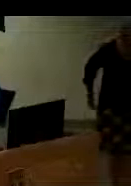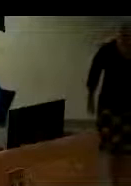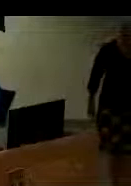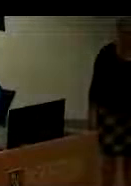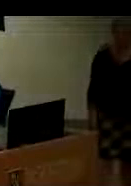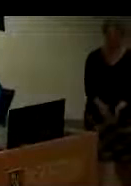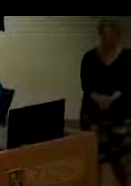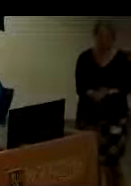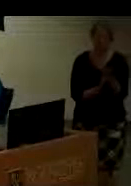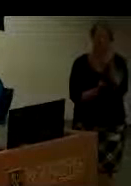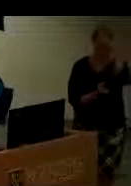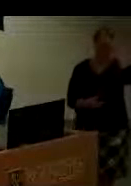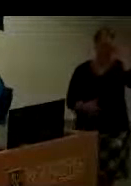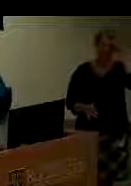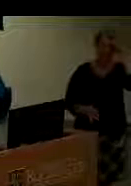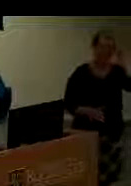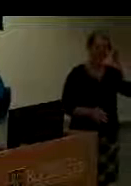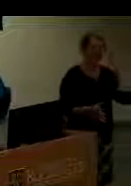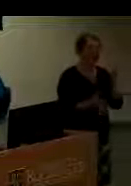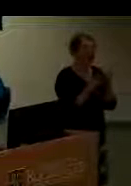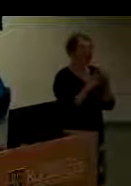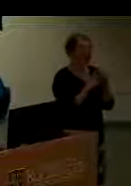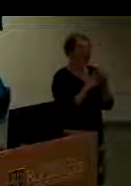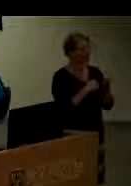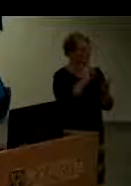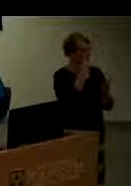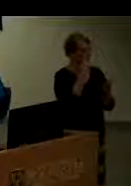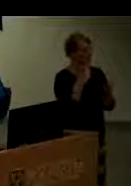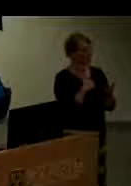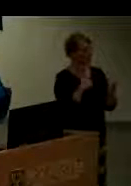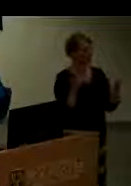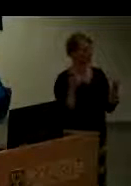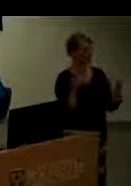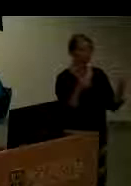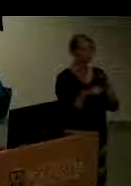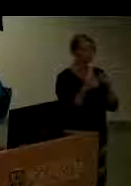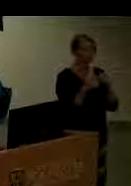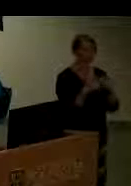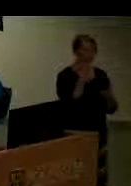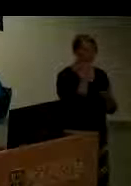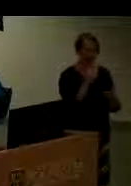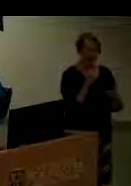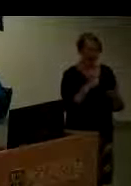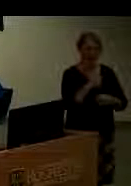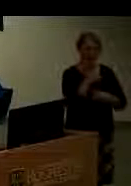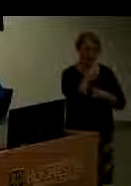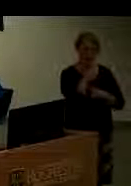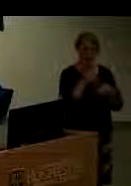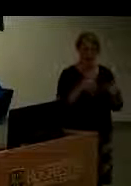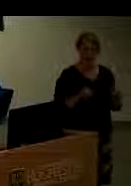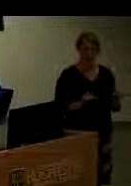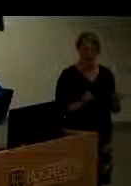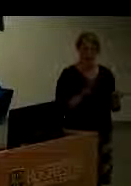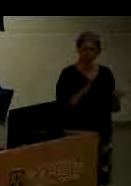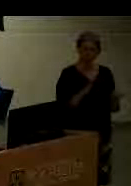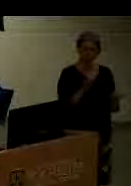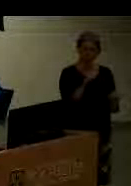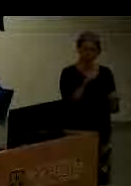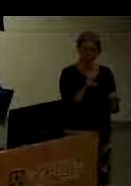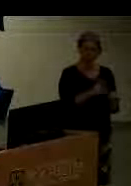All right, I think we'll get started. Looks like my microphone is still okay.